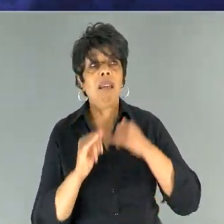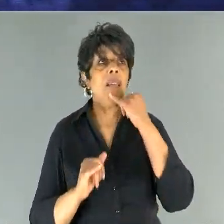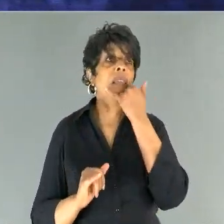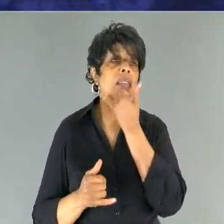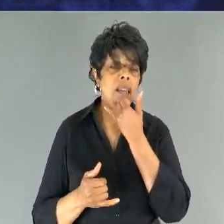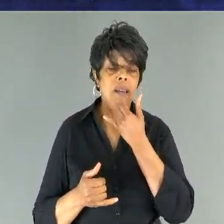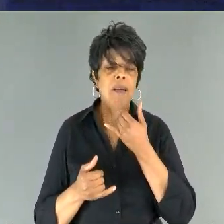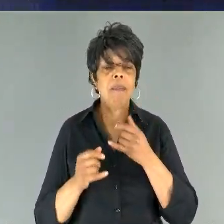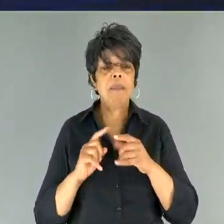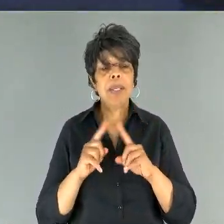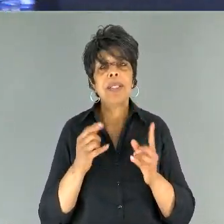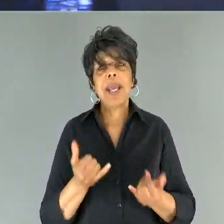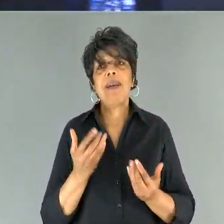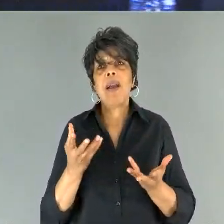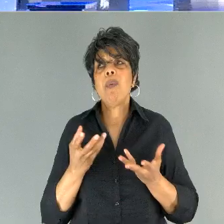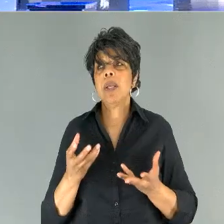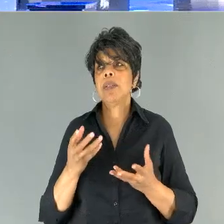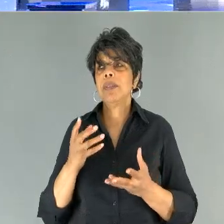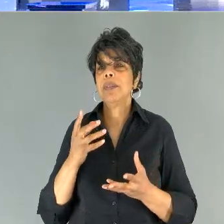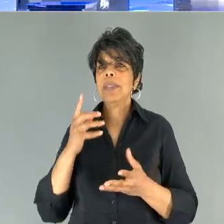trying to do things differently.